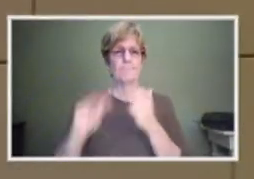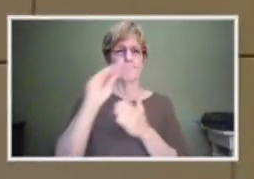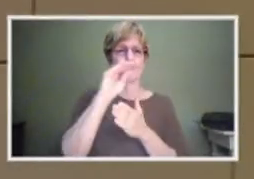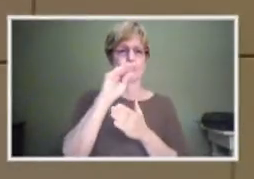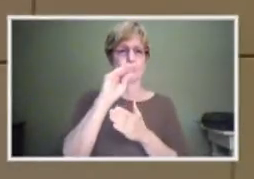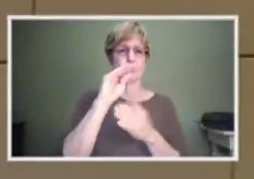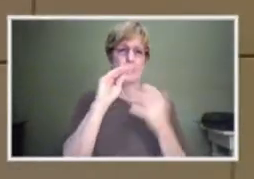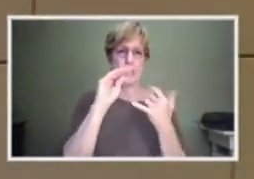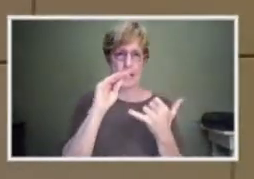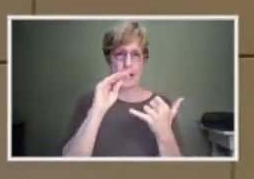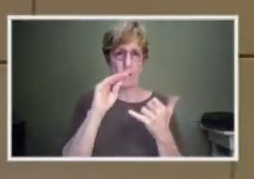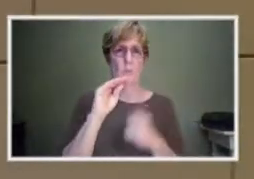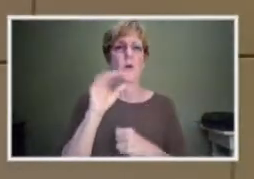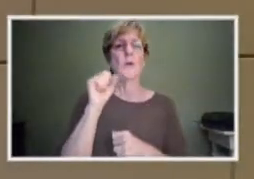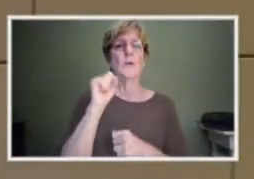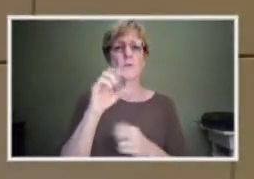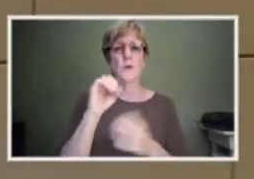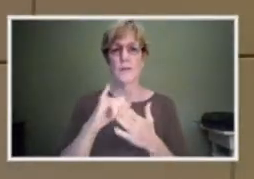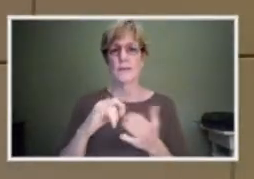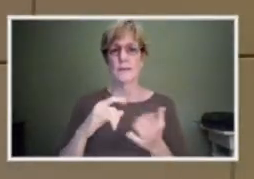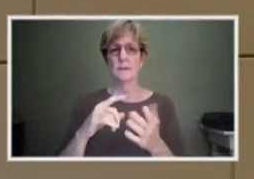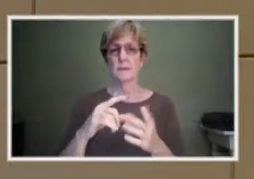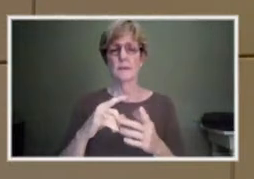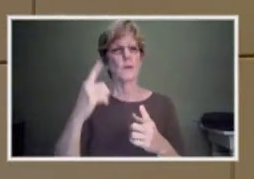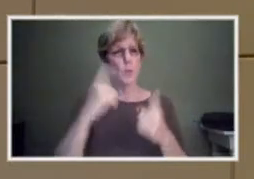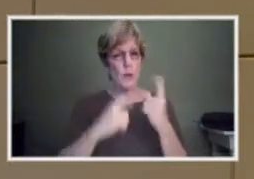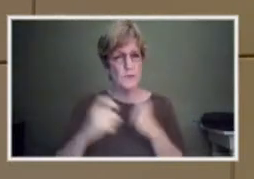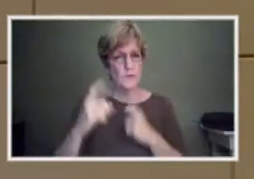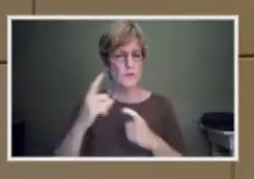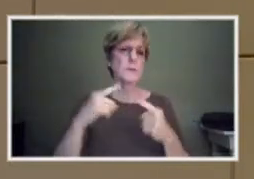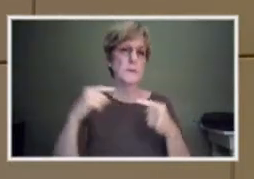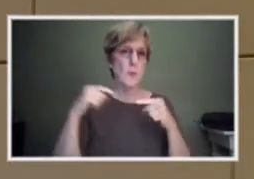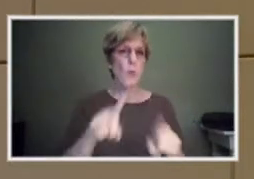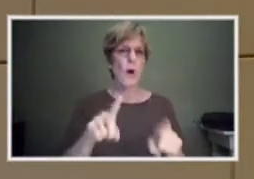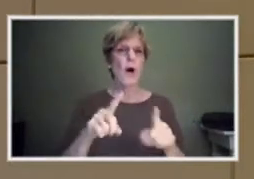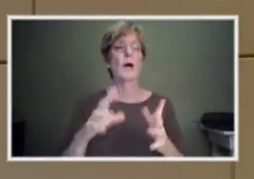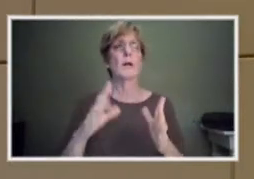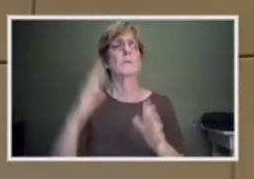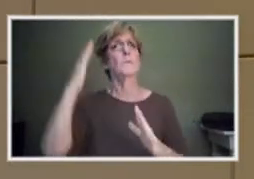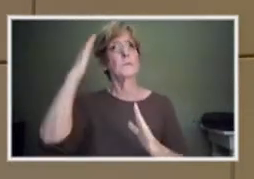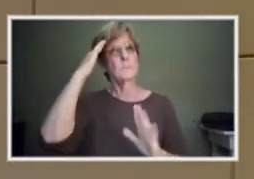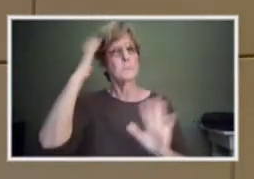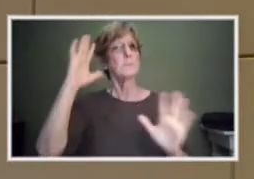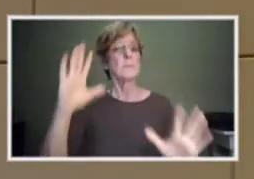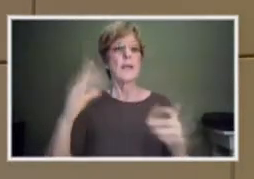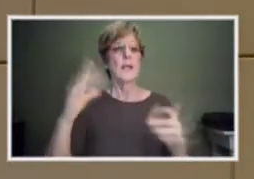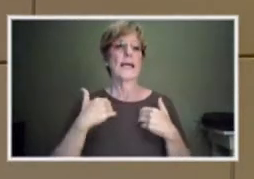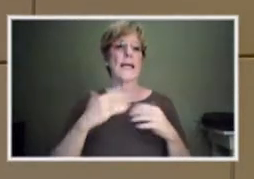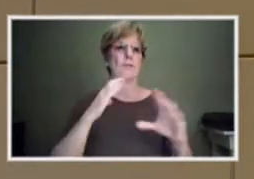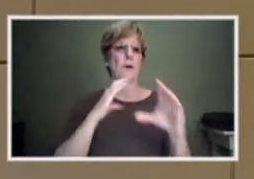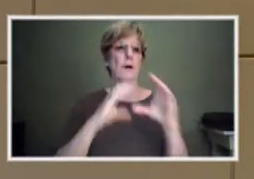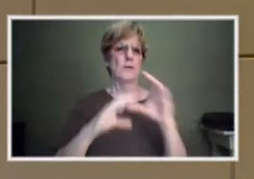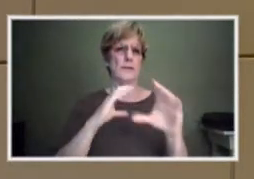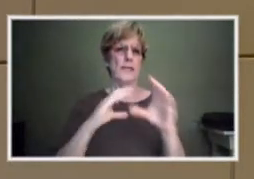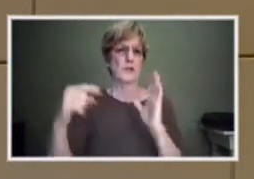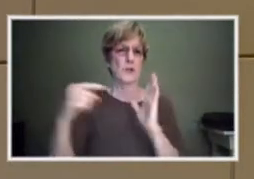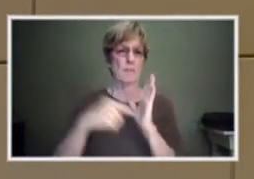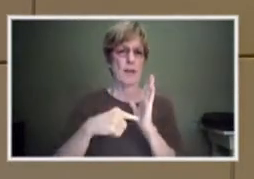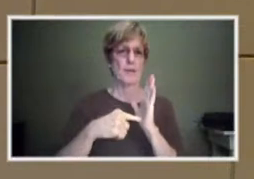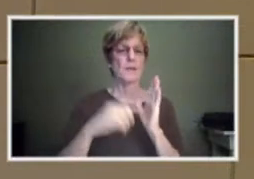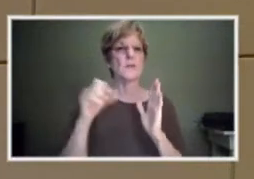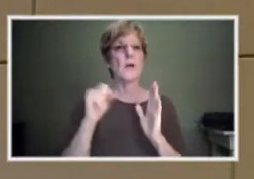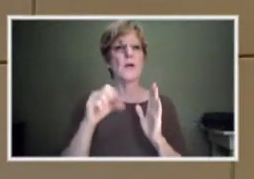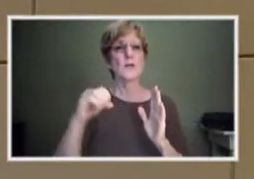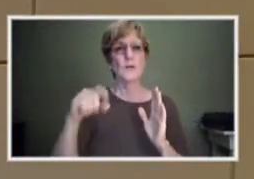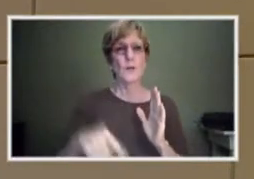now so that we can have this questions answered. And while it's fresh, we're able to have a conversation about it. So this is